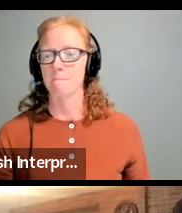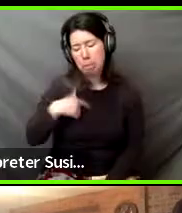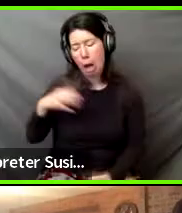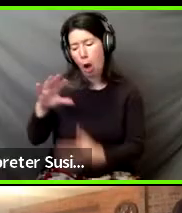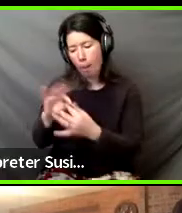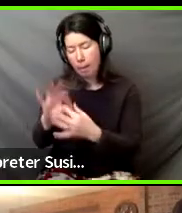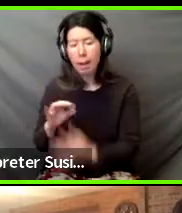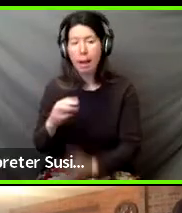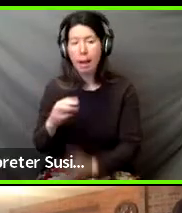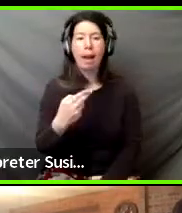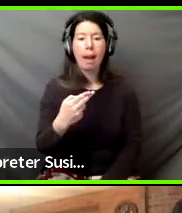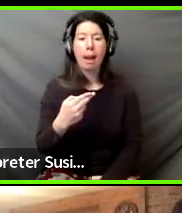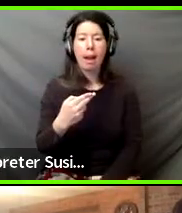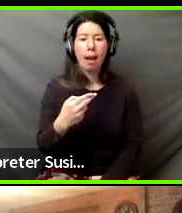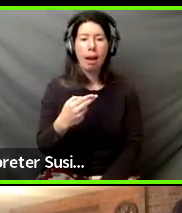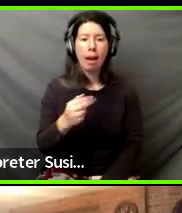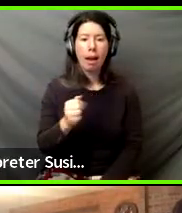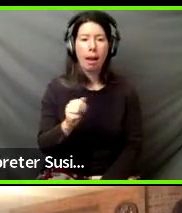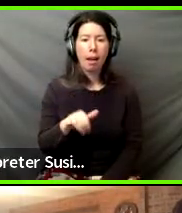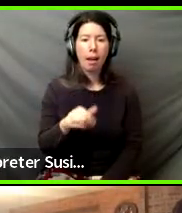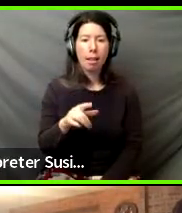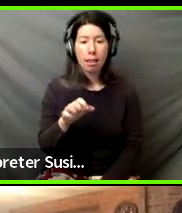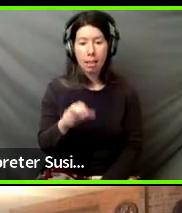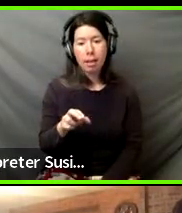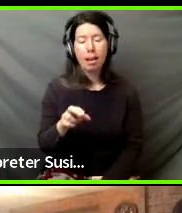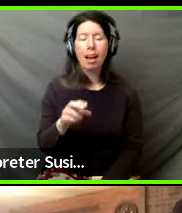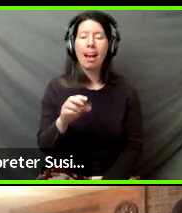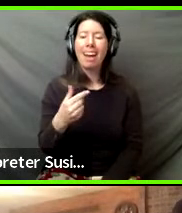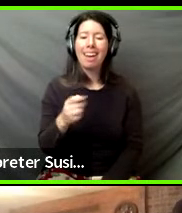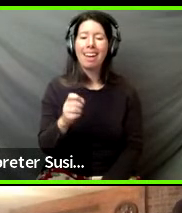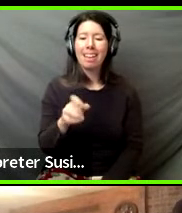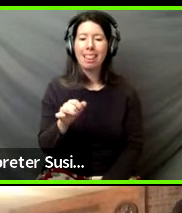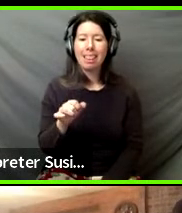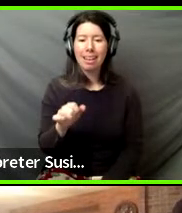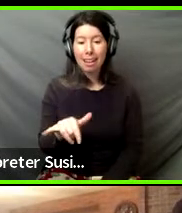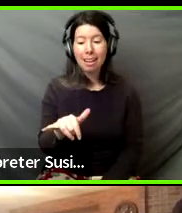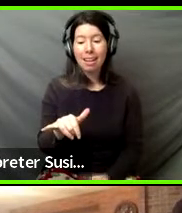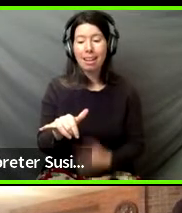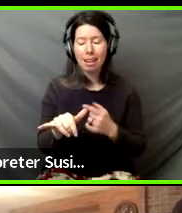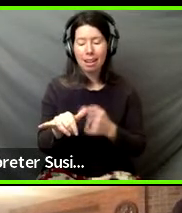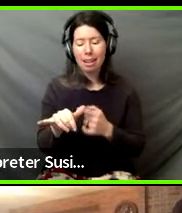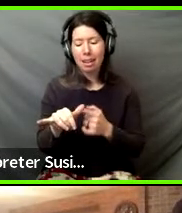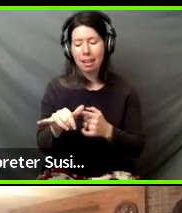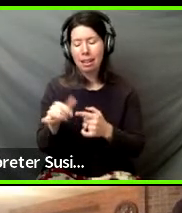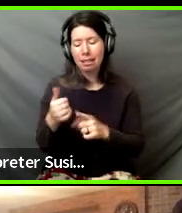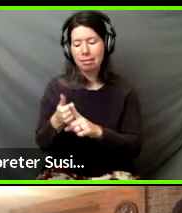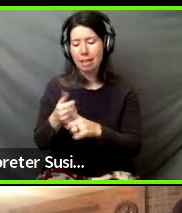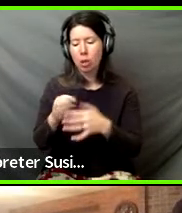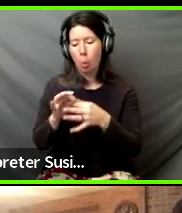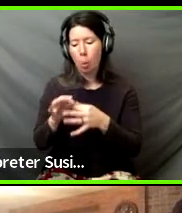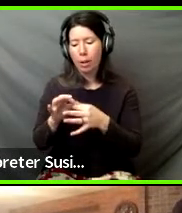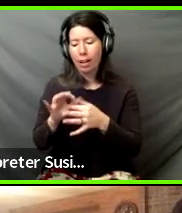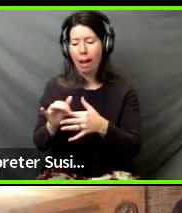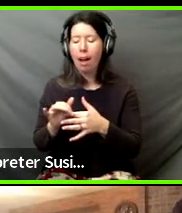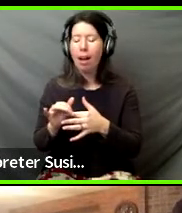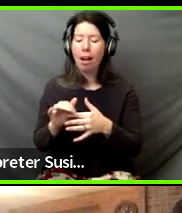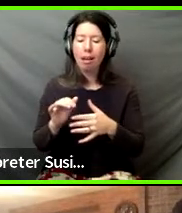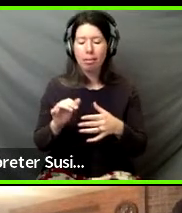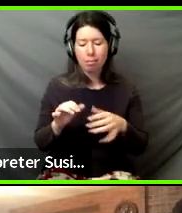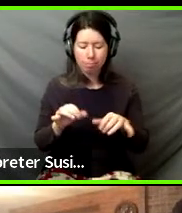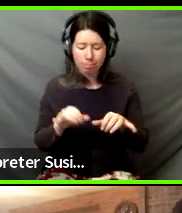Reth on our team, who I know you know and coordinate with, is actually coordinating the archaeological and cultural resource